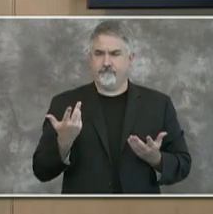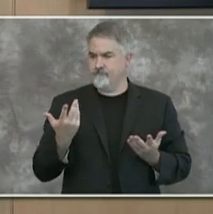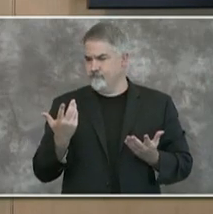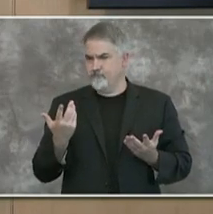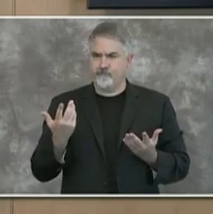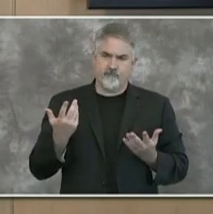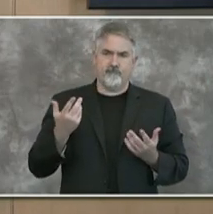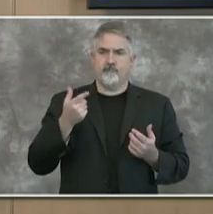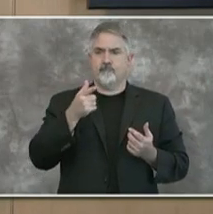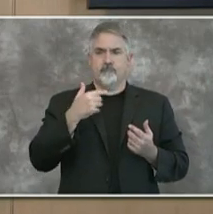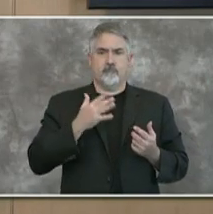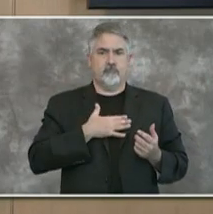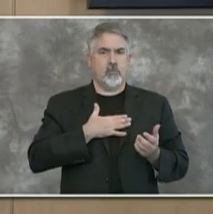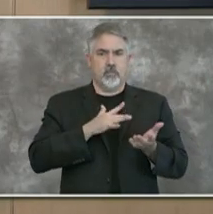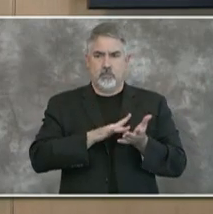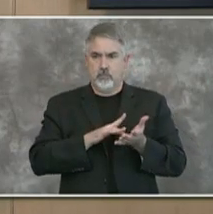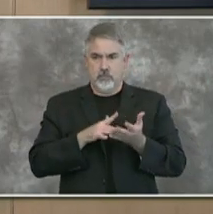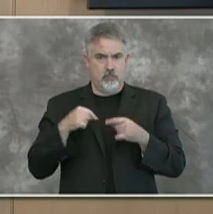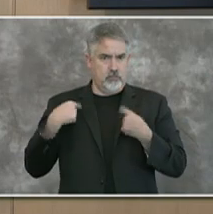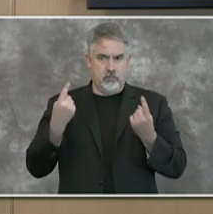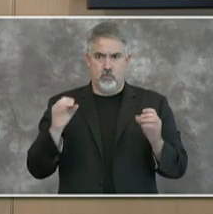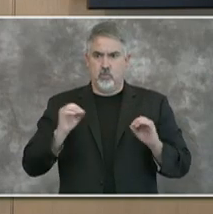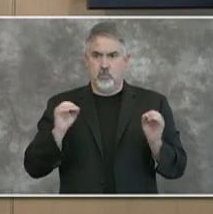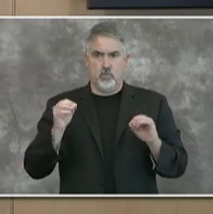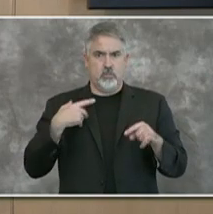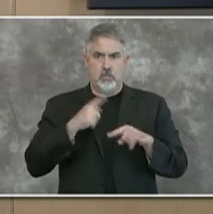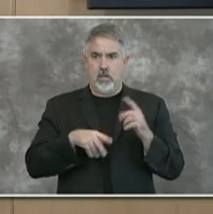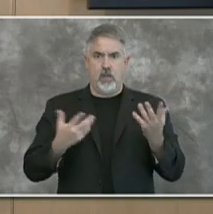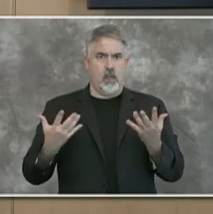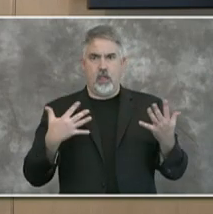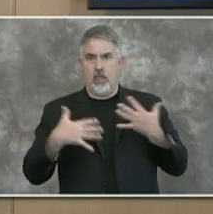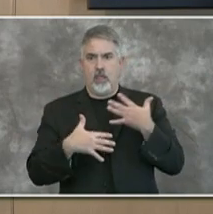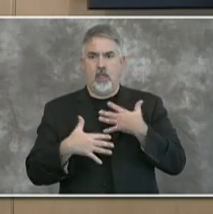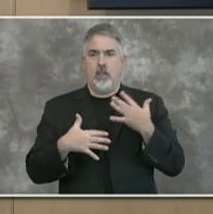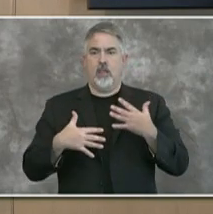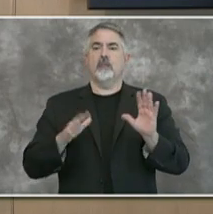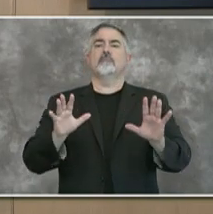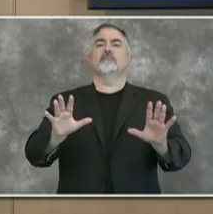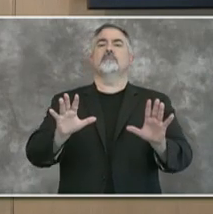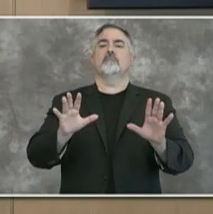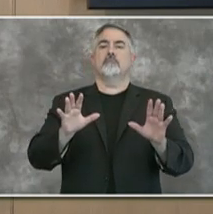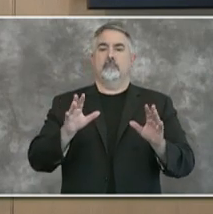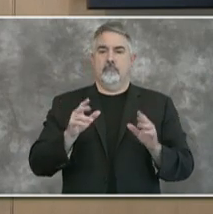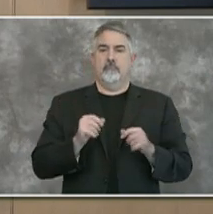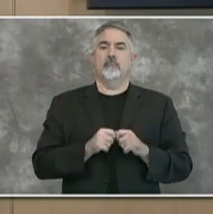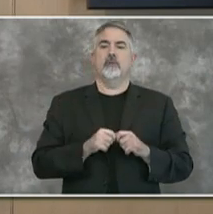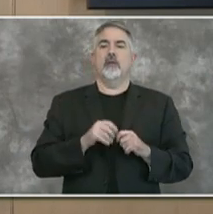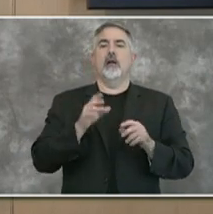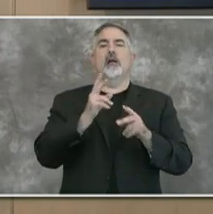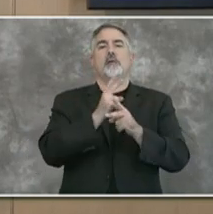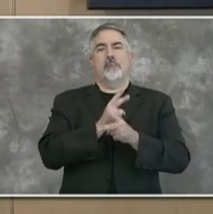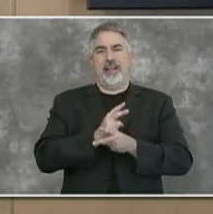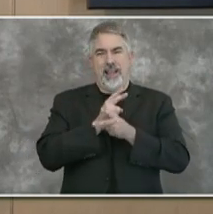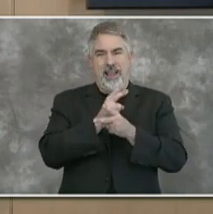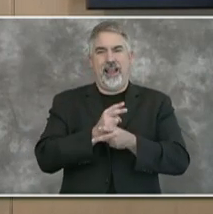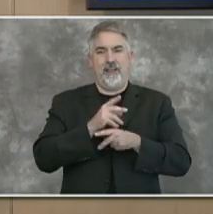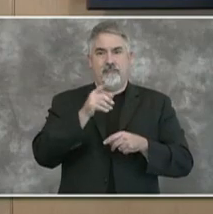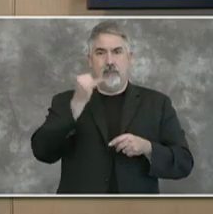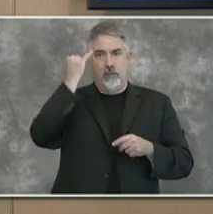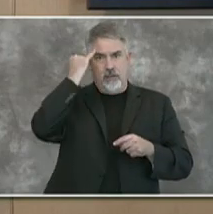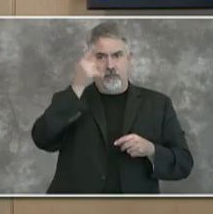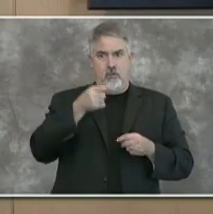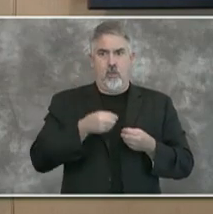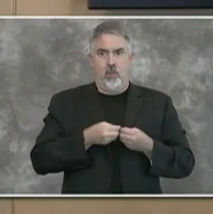drugs that you've been using, I would just say be very careful right now. There's a lot of dangerous product on the